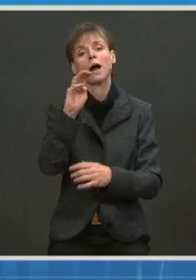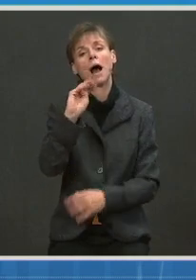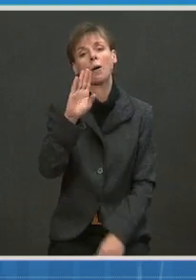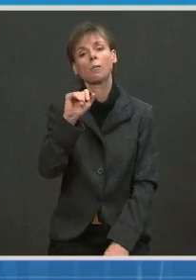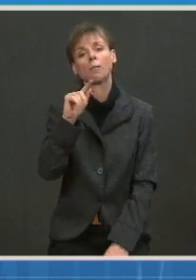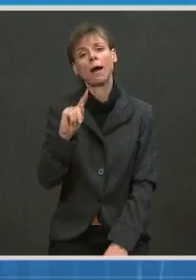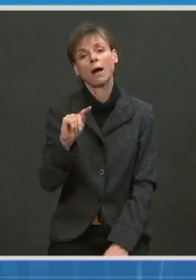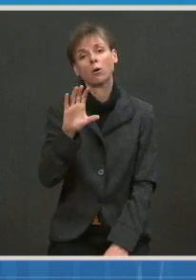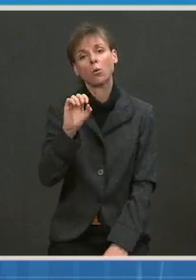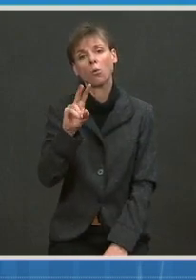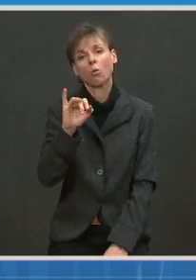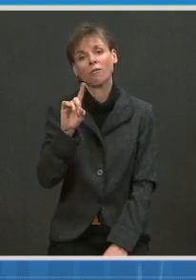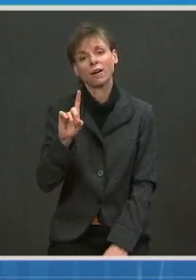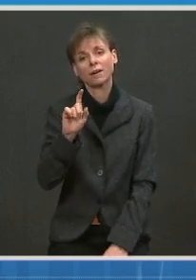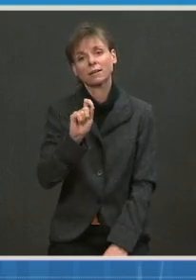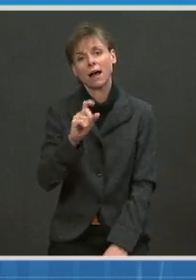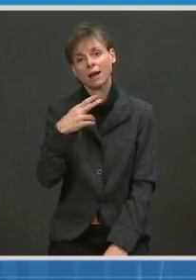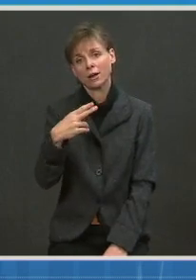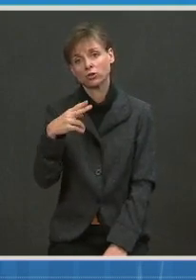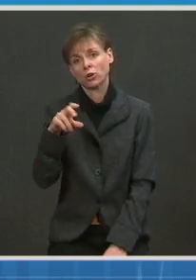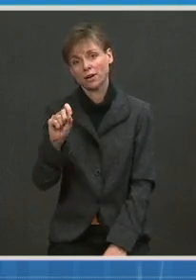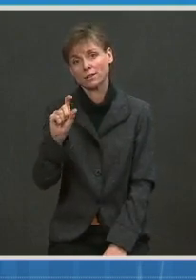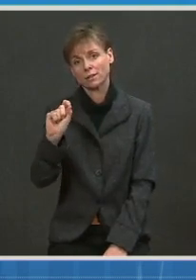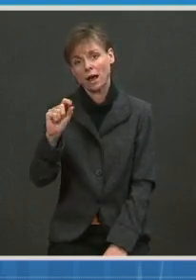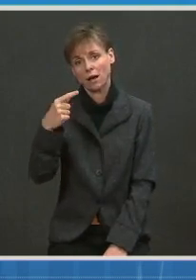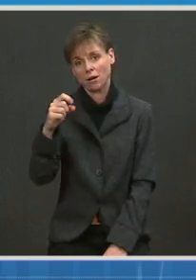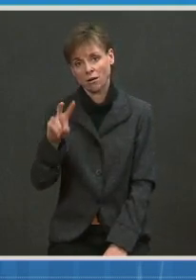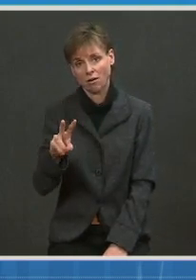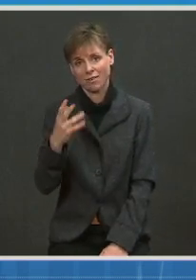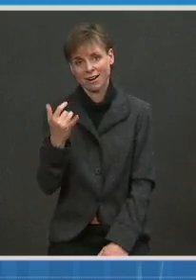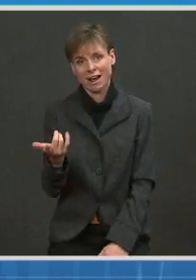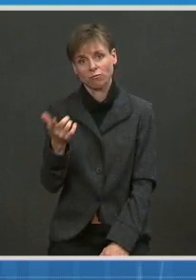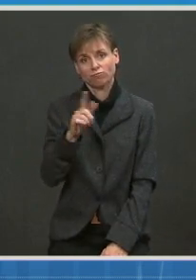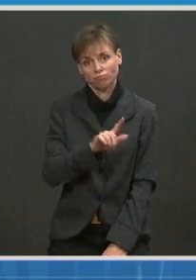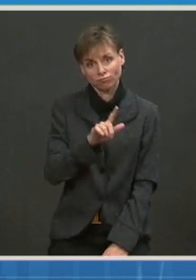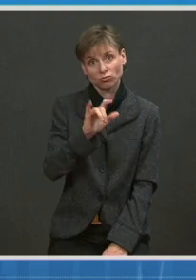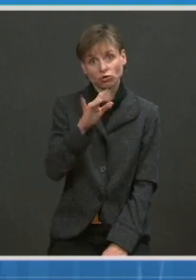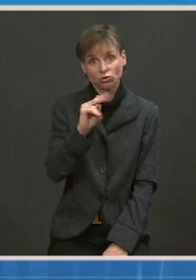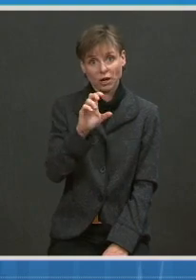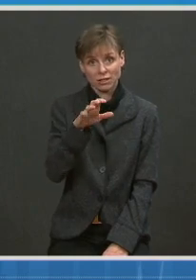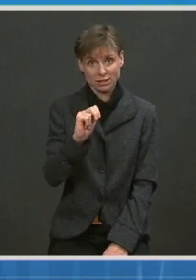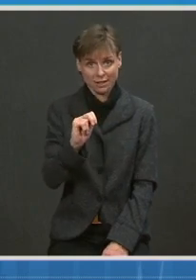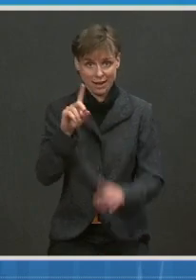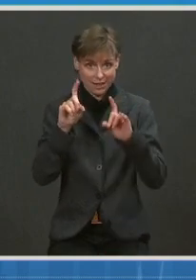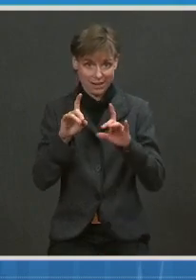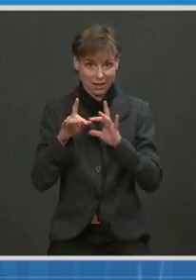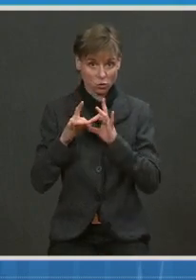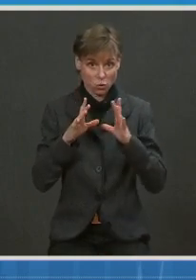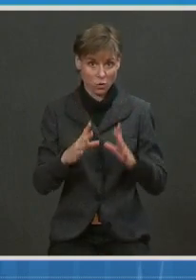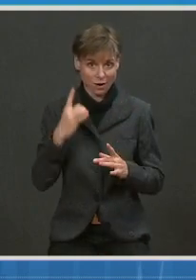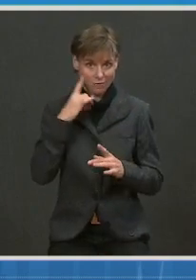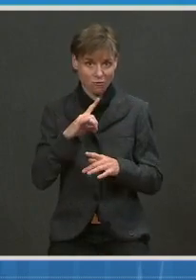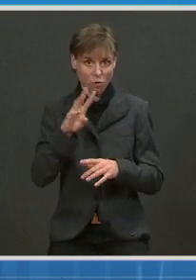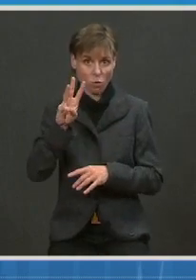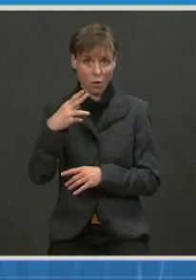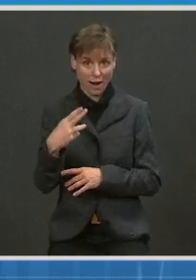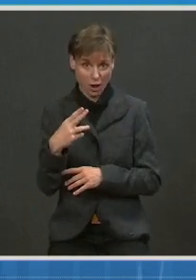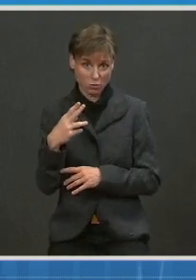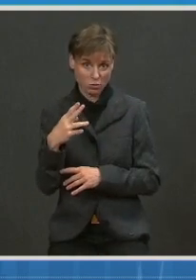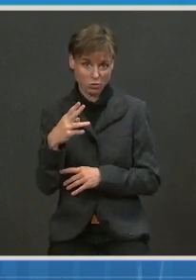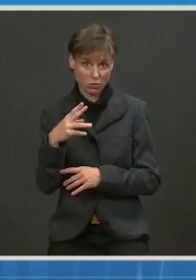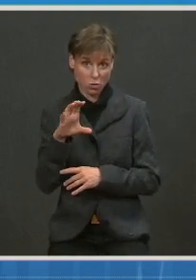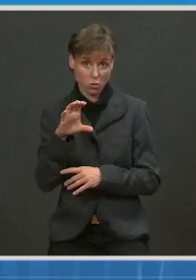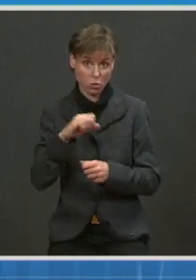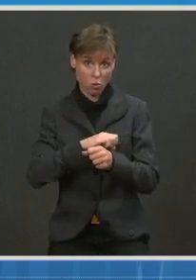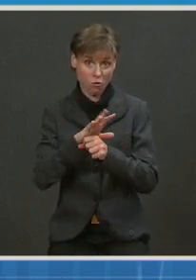combatcovid.hhs.gov. And with that, I'll turn it over to Carol Johnson, the testing coordinator and the White House COVID-19 response team. Carol? Thank